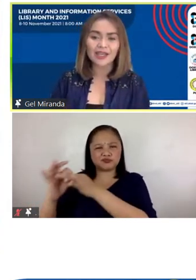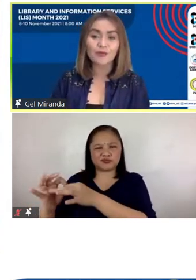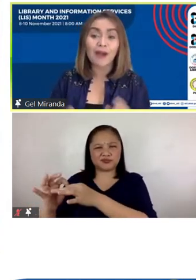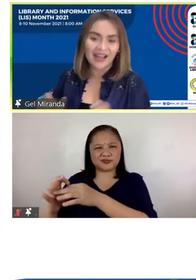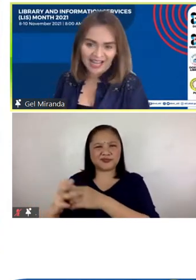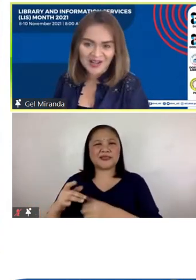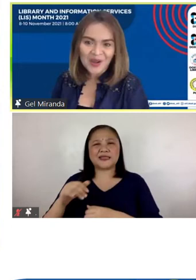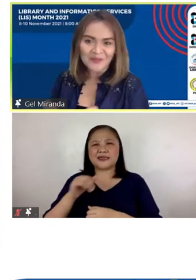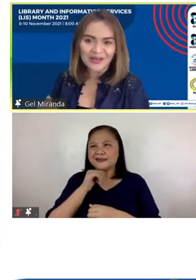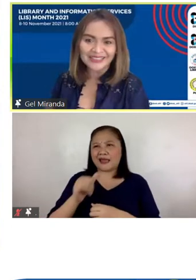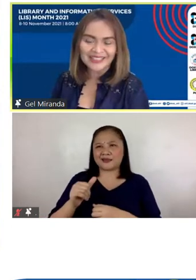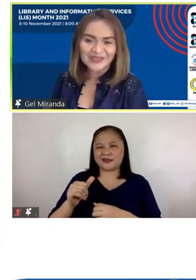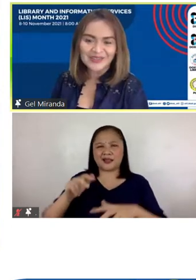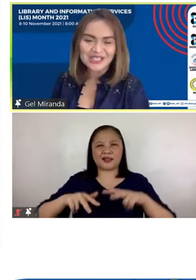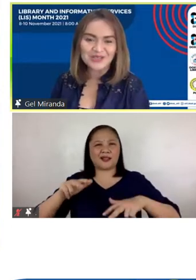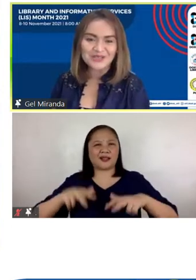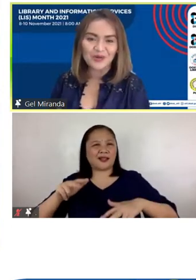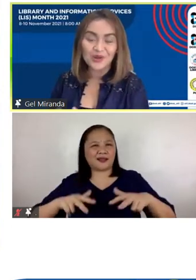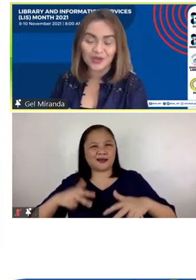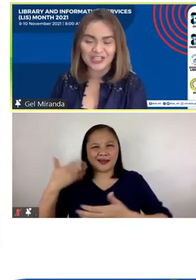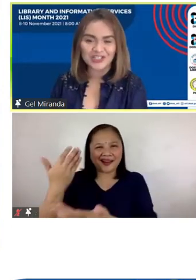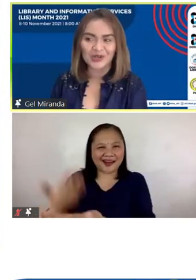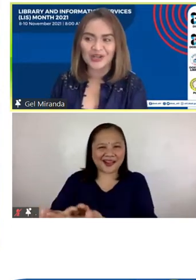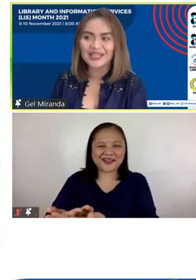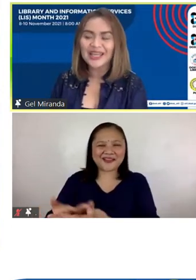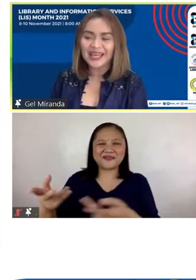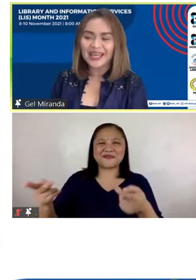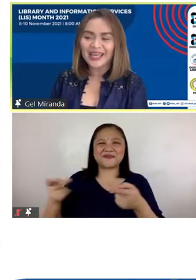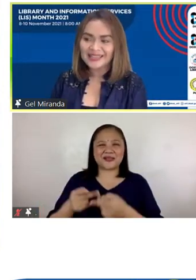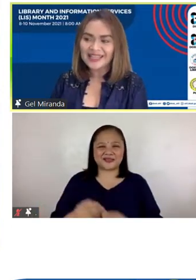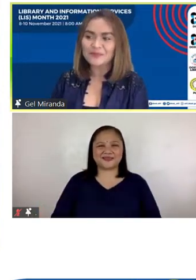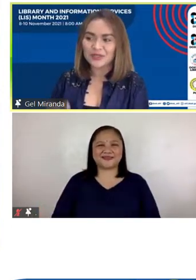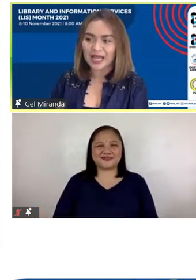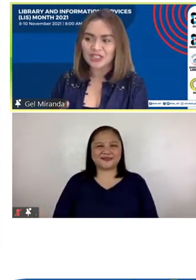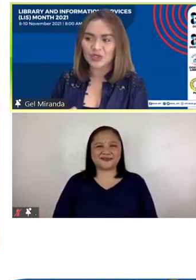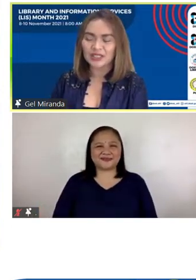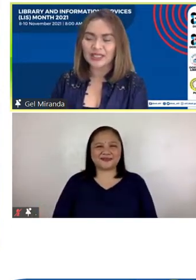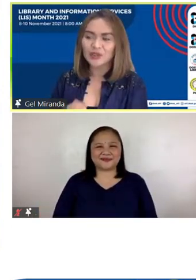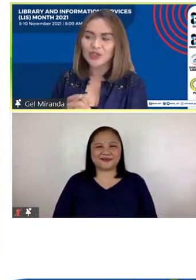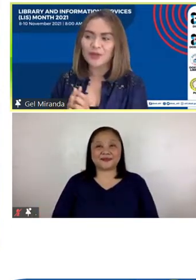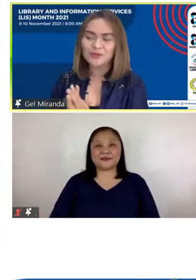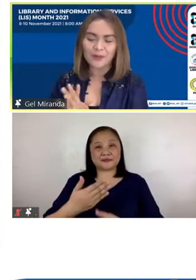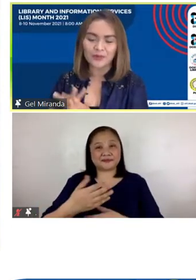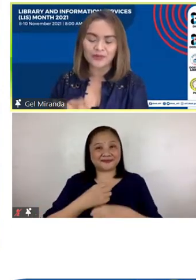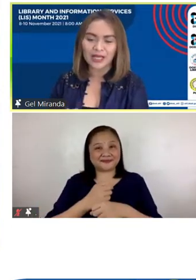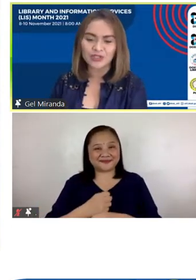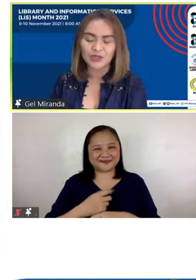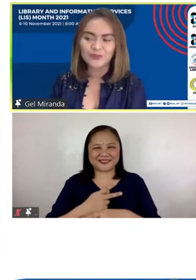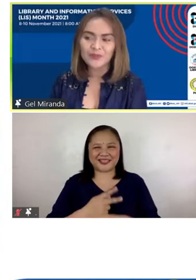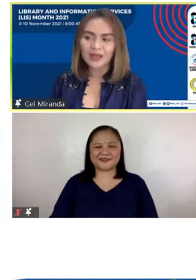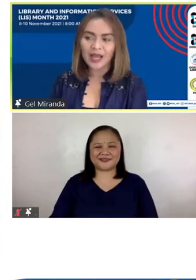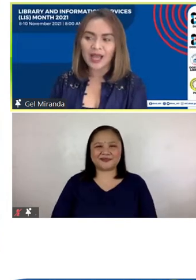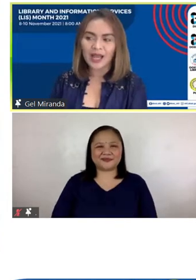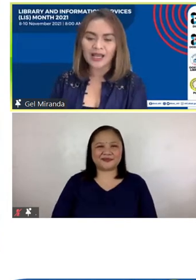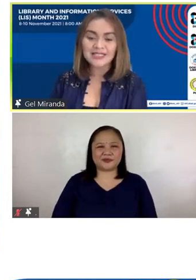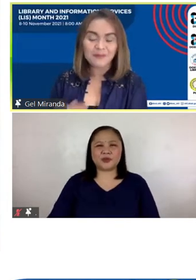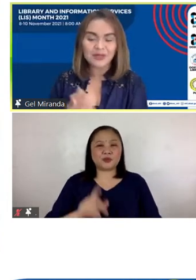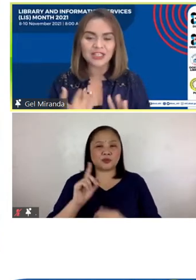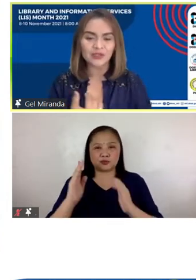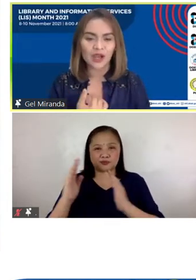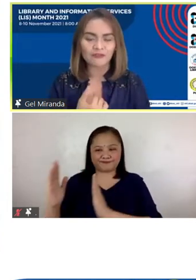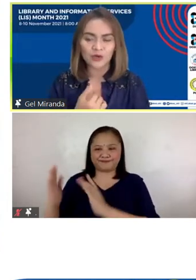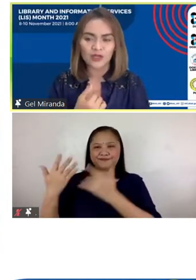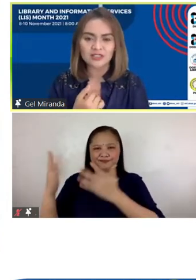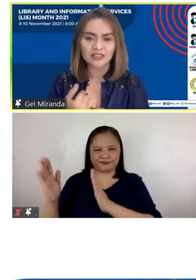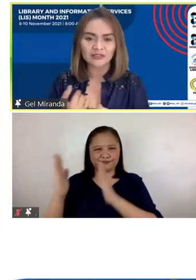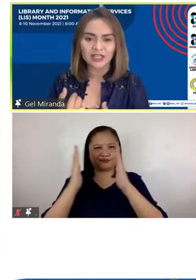hindi tayo mangarag pagdating doon sa mismong location. And then the production, ito yun naman yung mga production. Kasama na